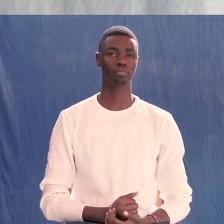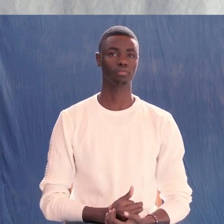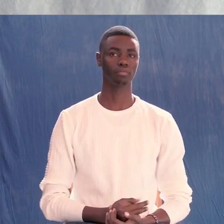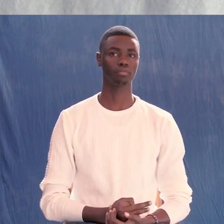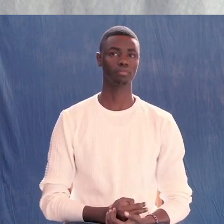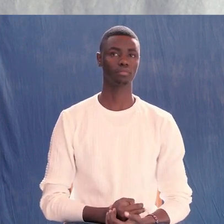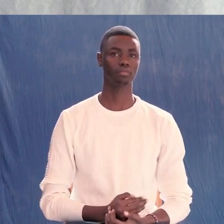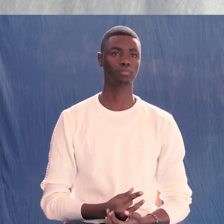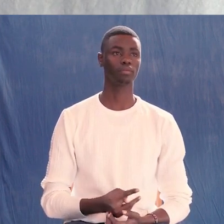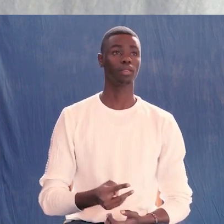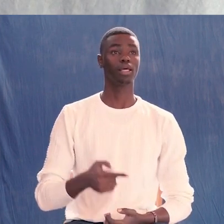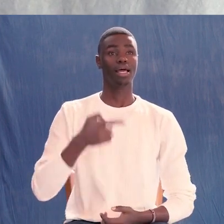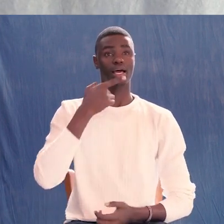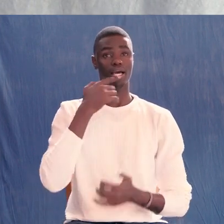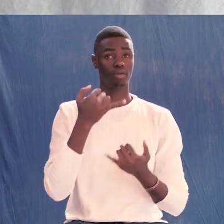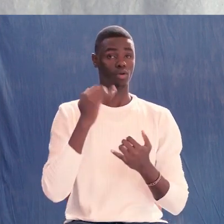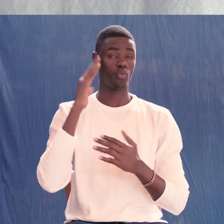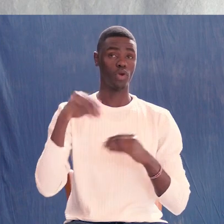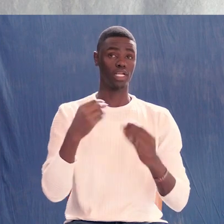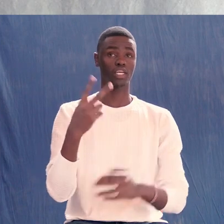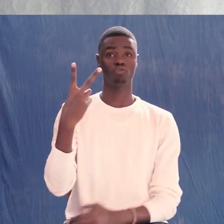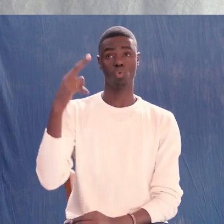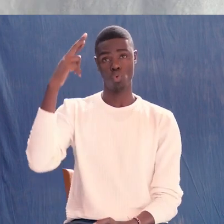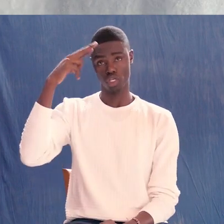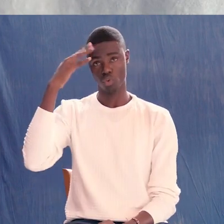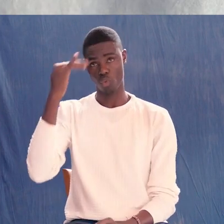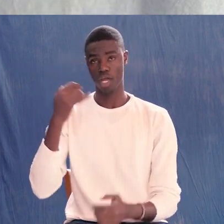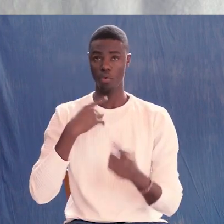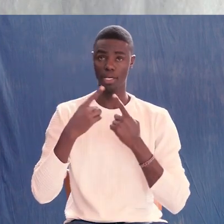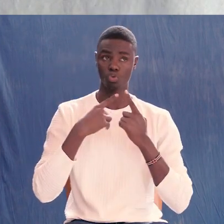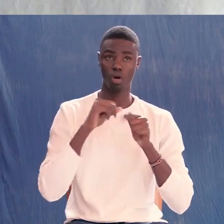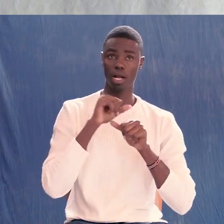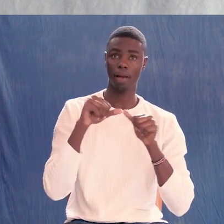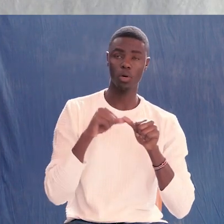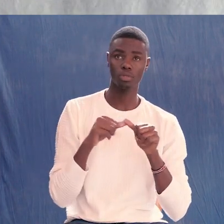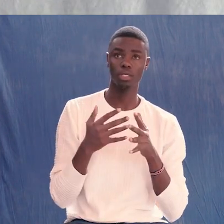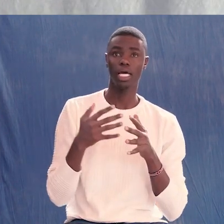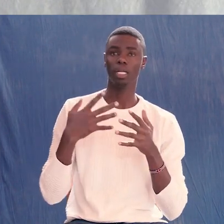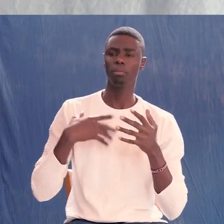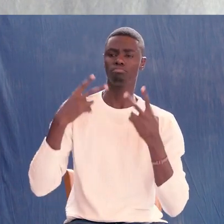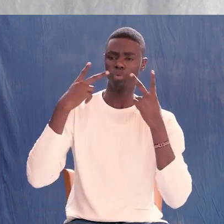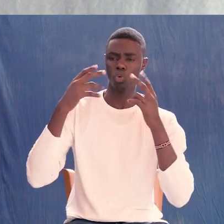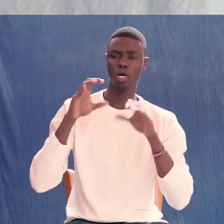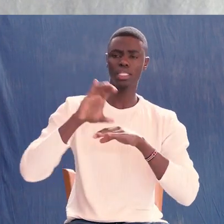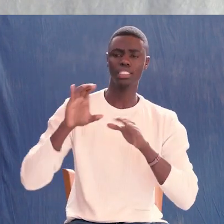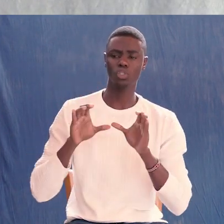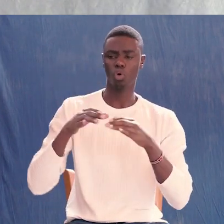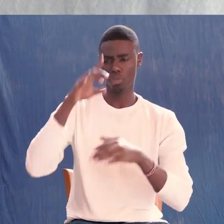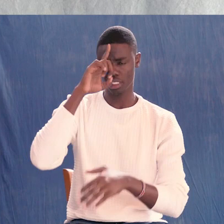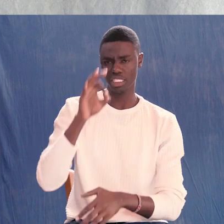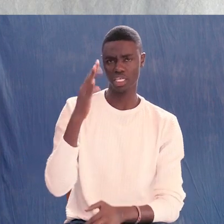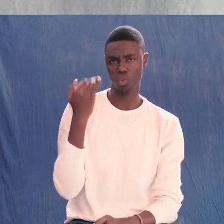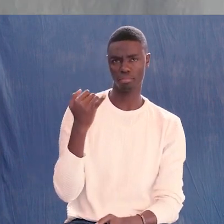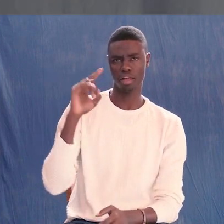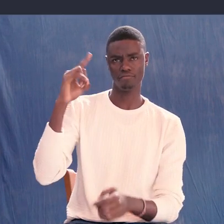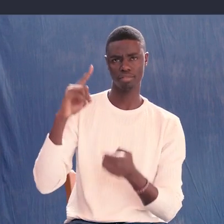And I said, I'll give us two reasons why we should talk about and why we should look at the church community more seriously. Well, the